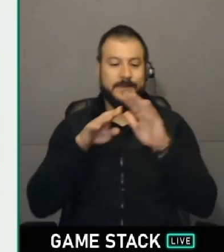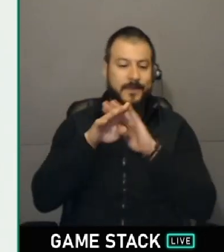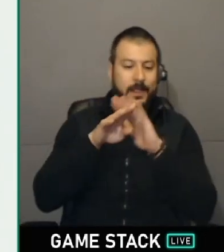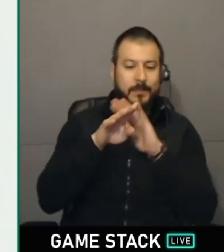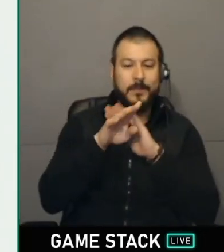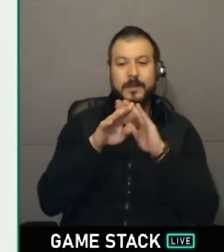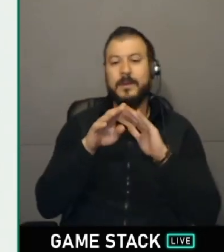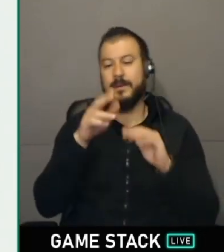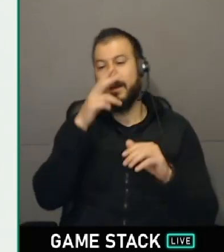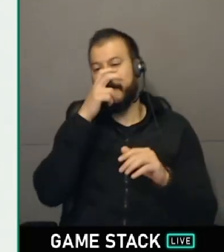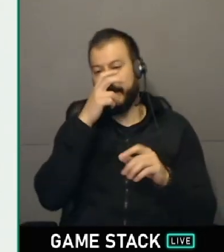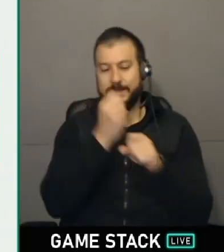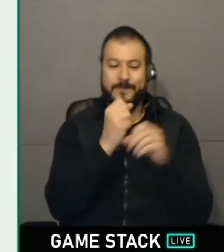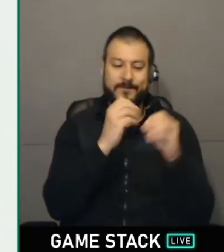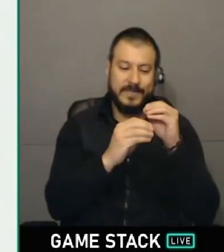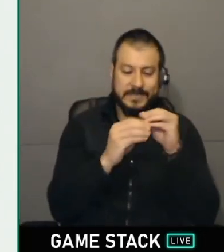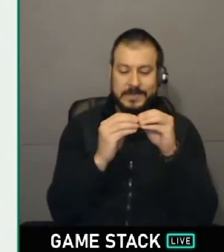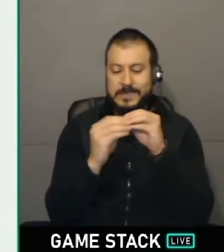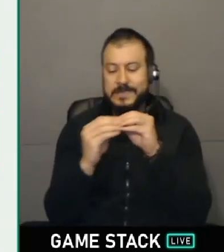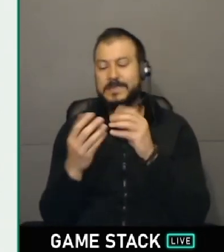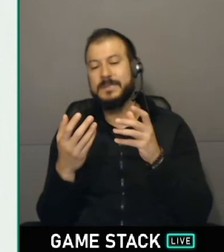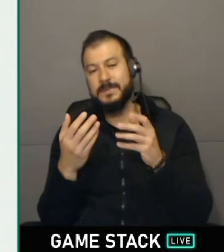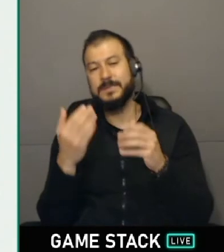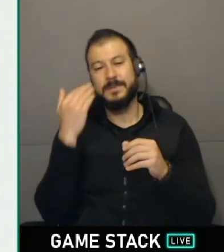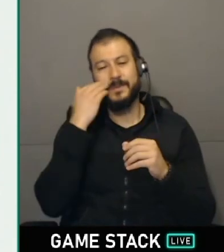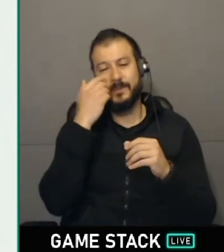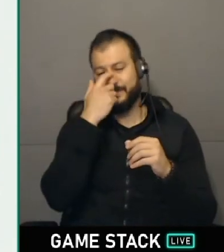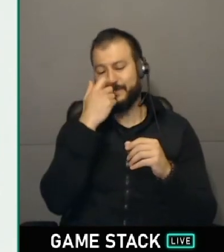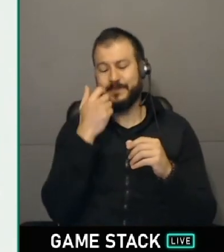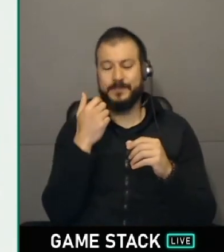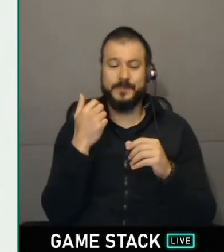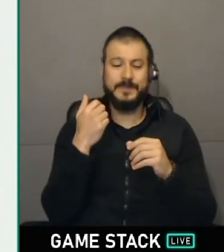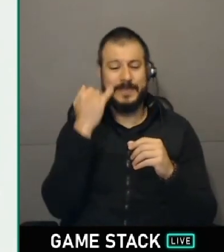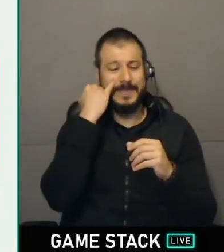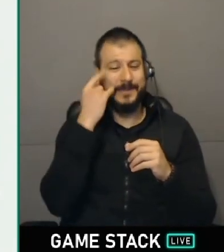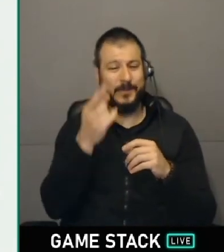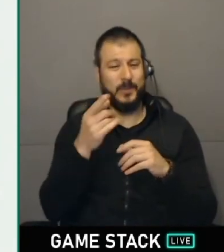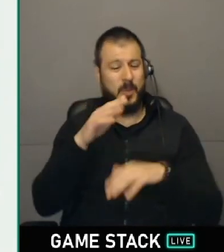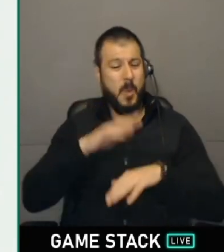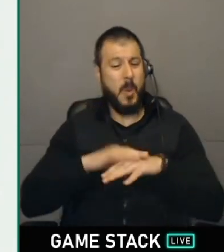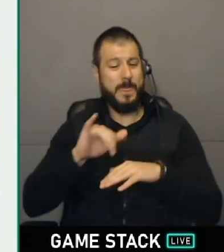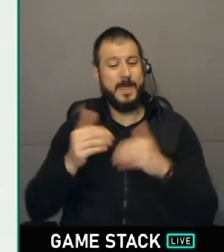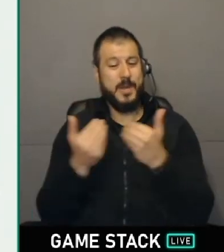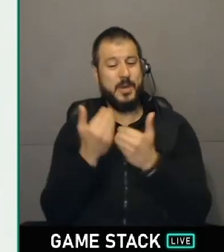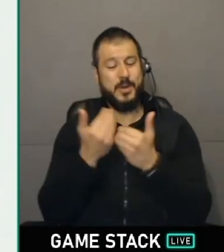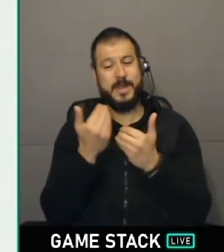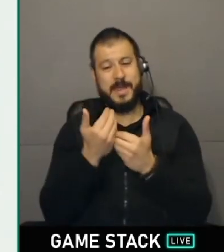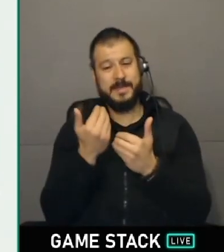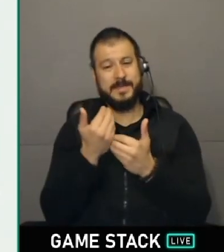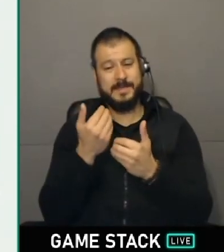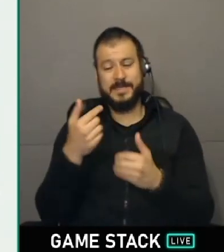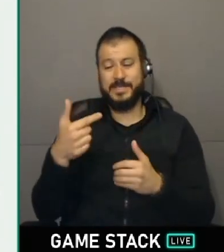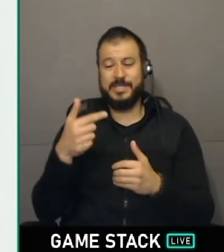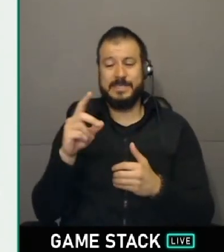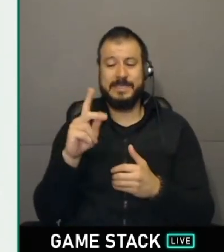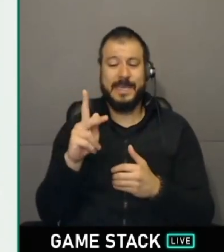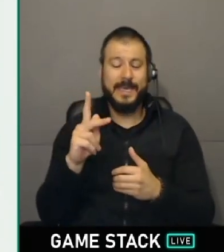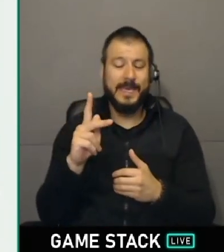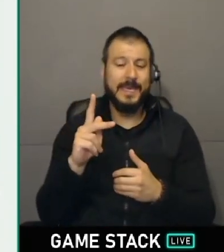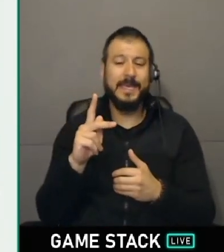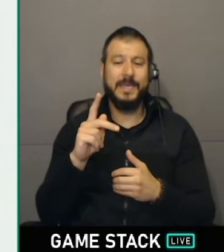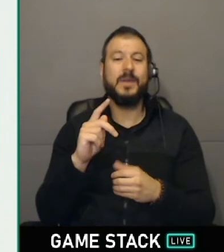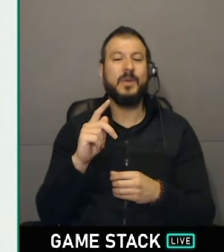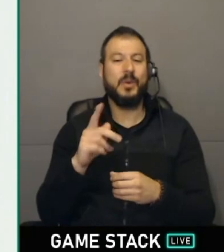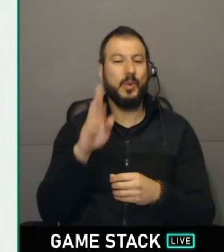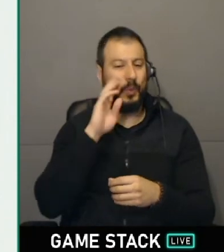get fixed. So if you're on the latest GDK, you're guaranteed that you'll